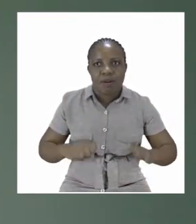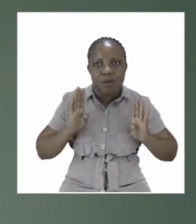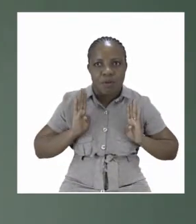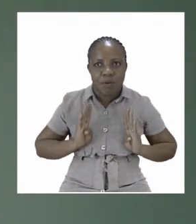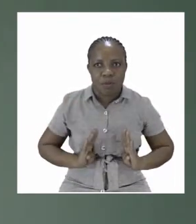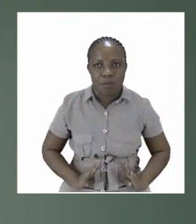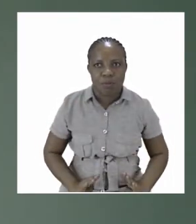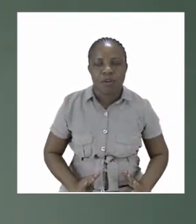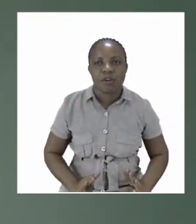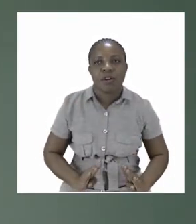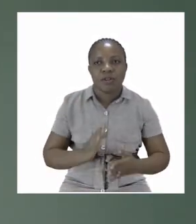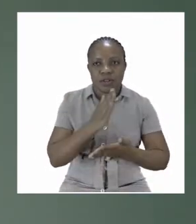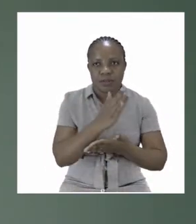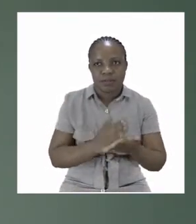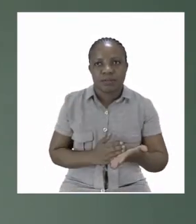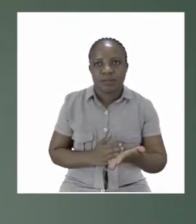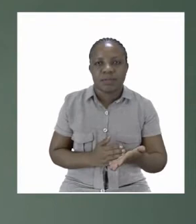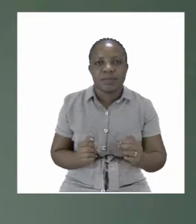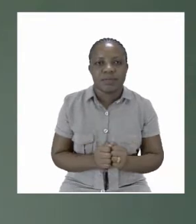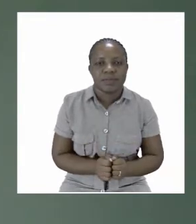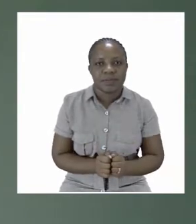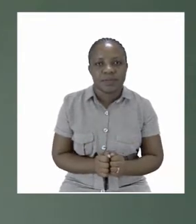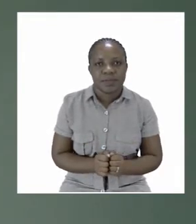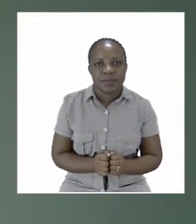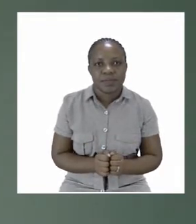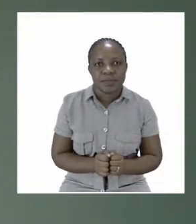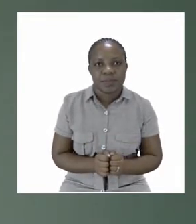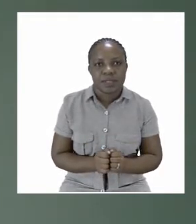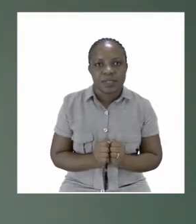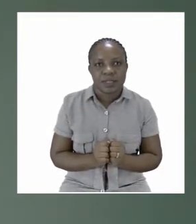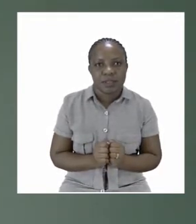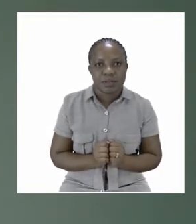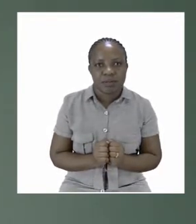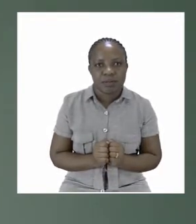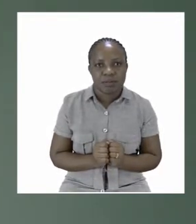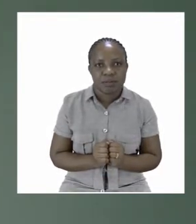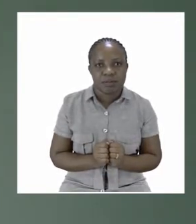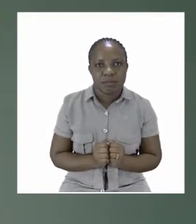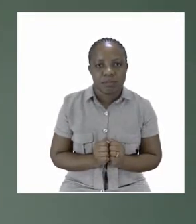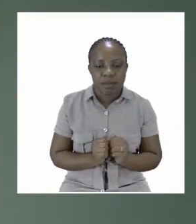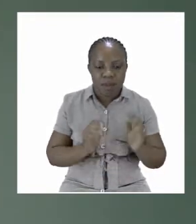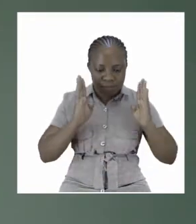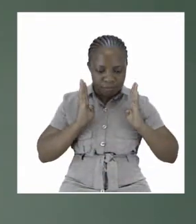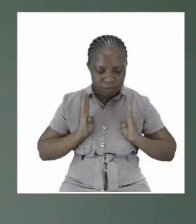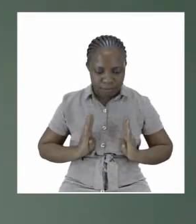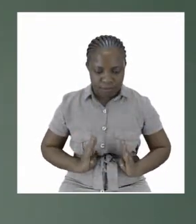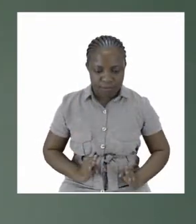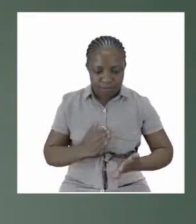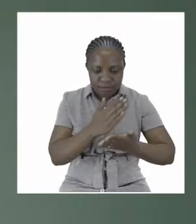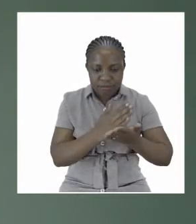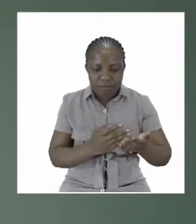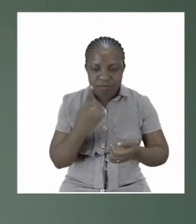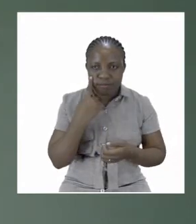Wonderful. Now I'm going to ask you, what body part can you see?